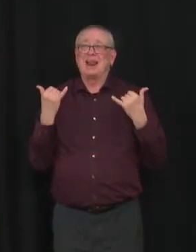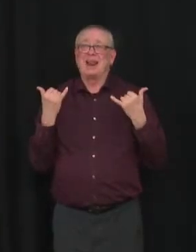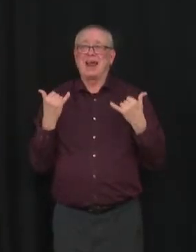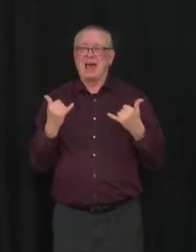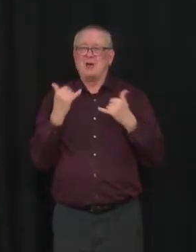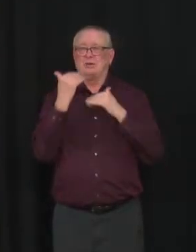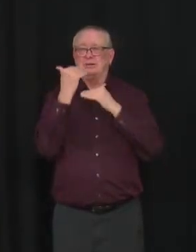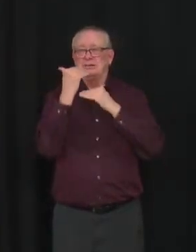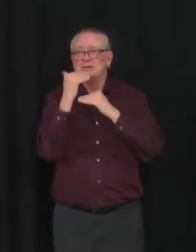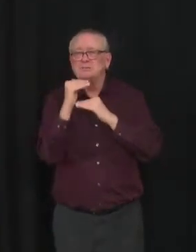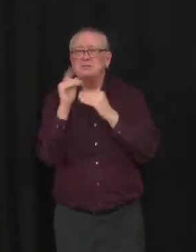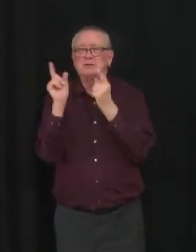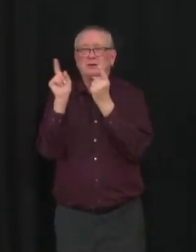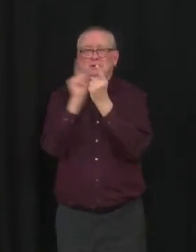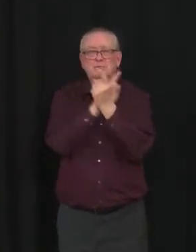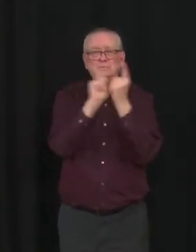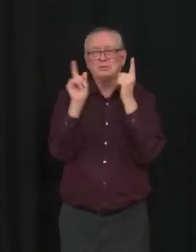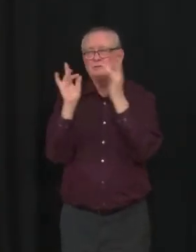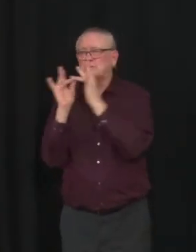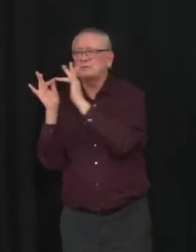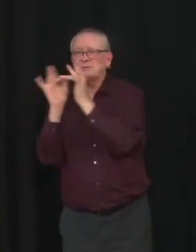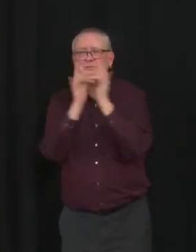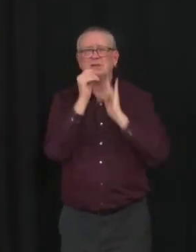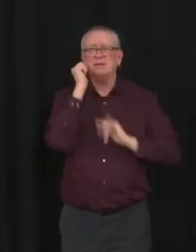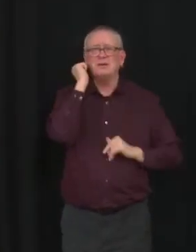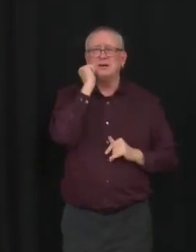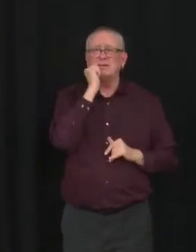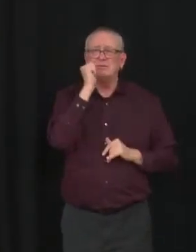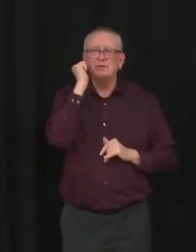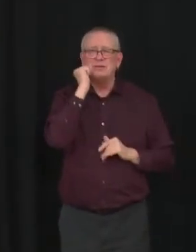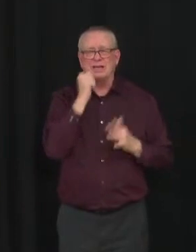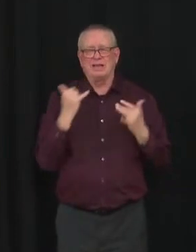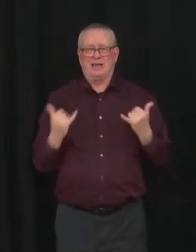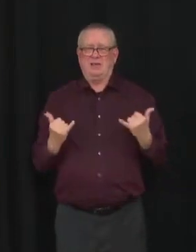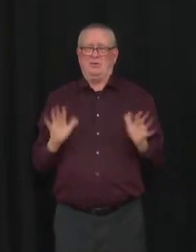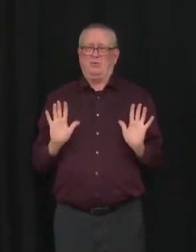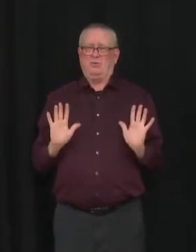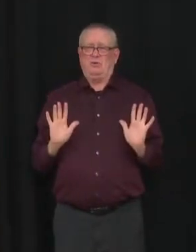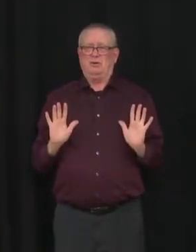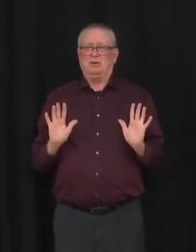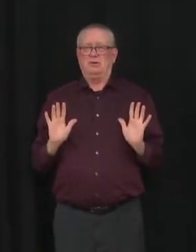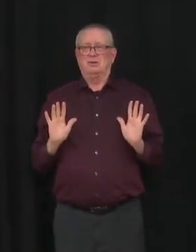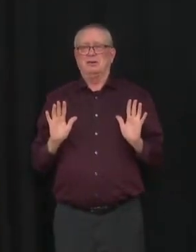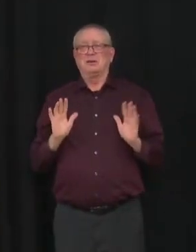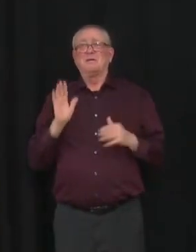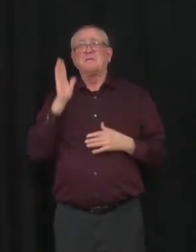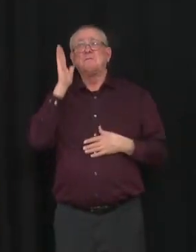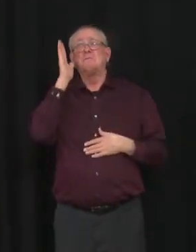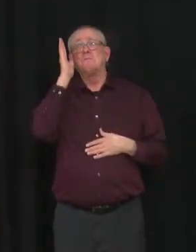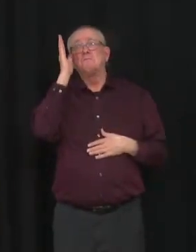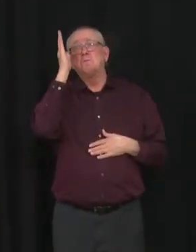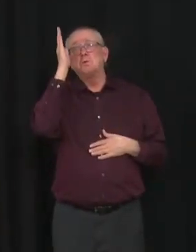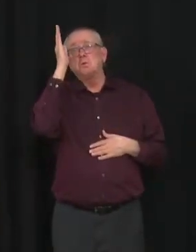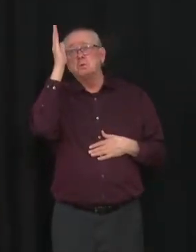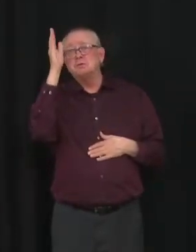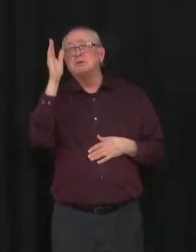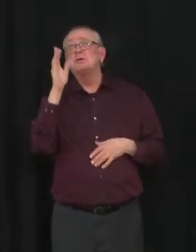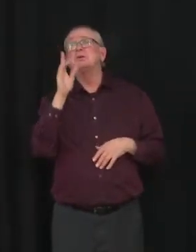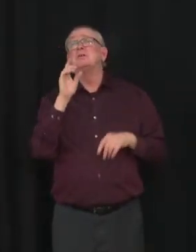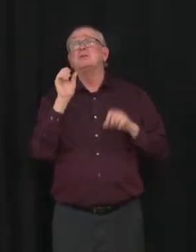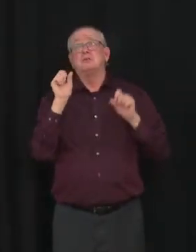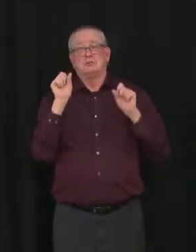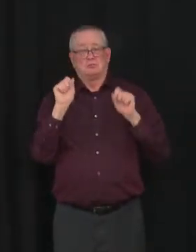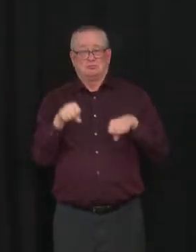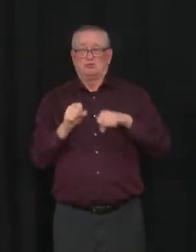one of us has in our daily lives, that the risk is that we do exceed that